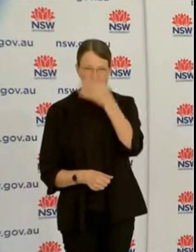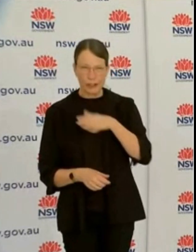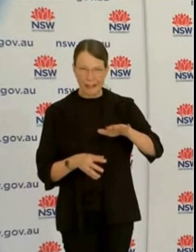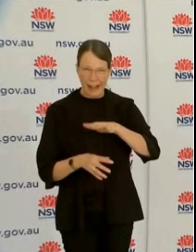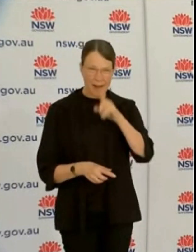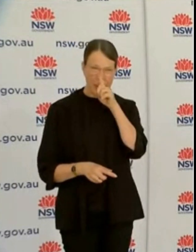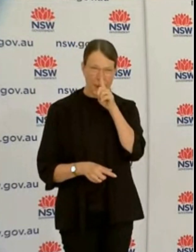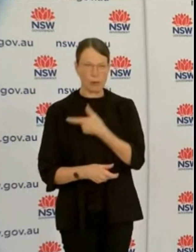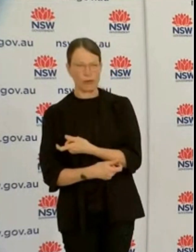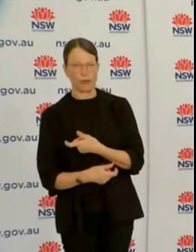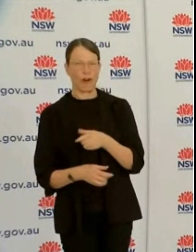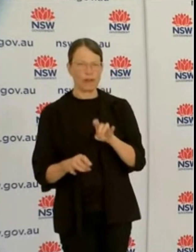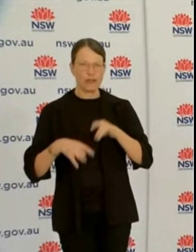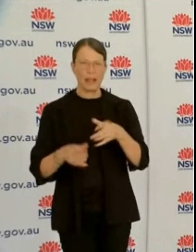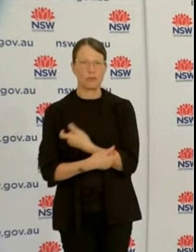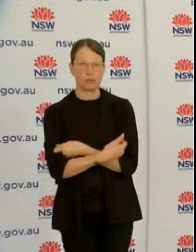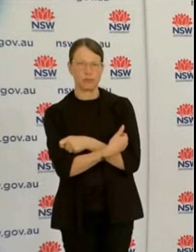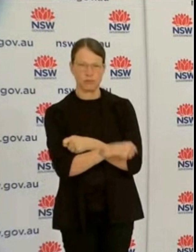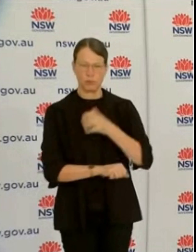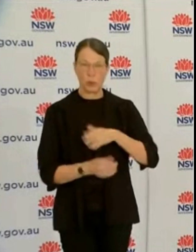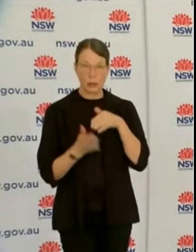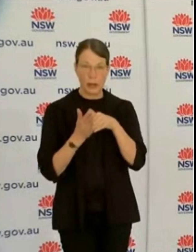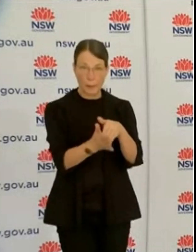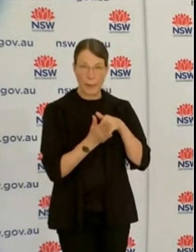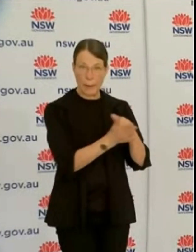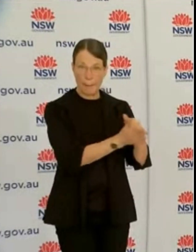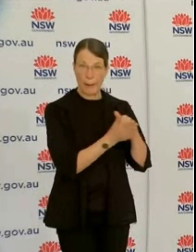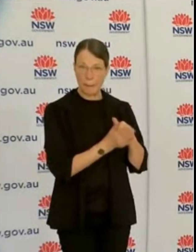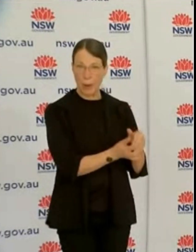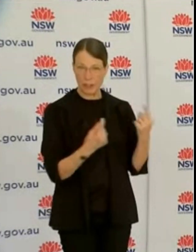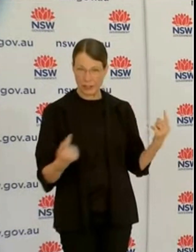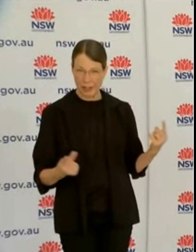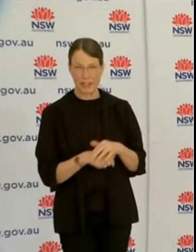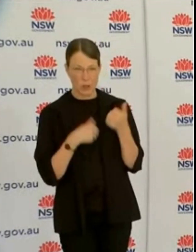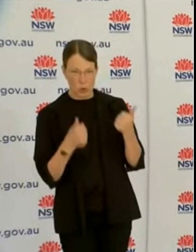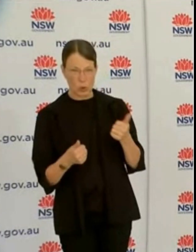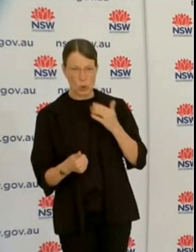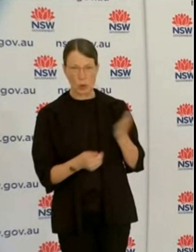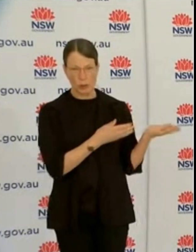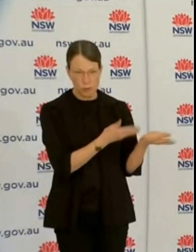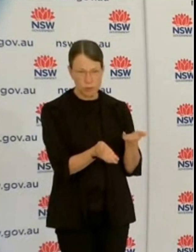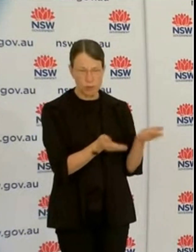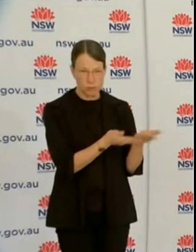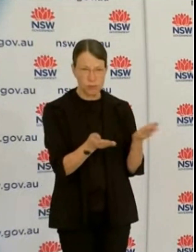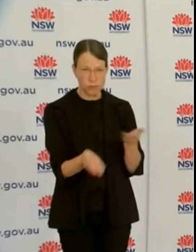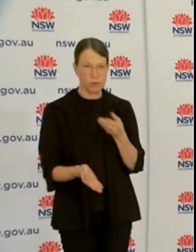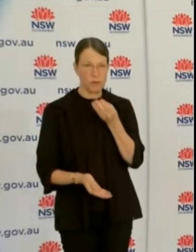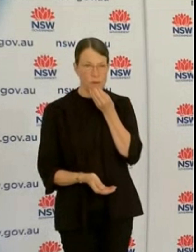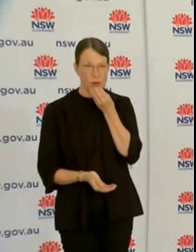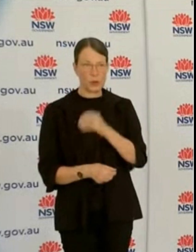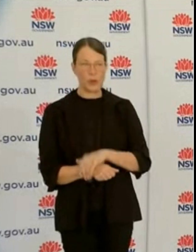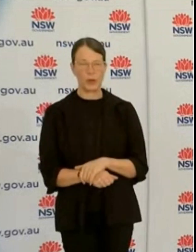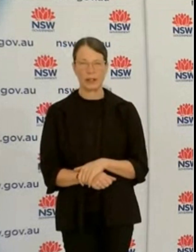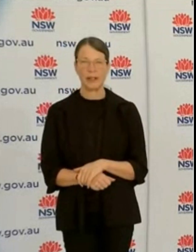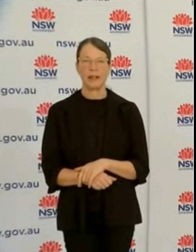and supports us. I saw that support during bushfires, during floods, and now with COVID. In relation to food supplies in regional rural New South Wales, when it